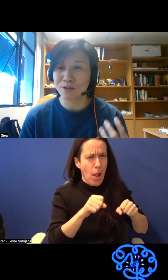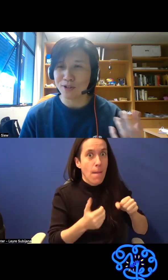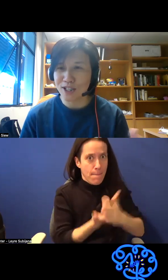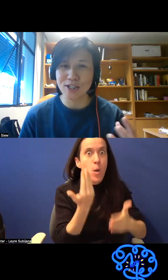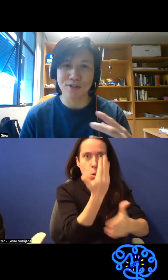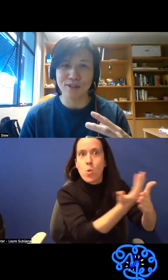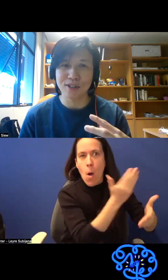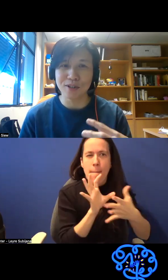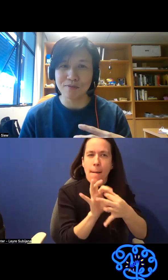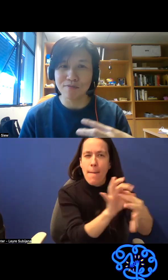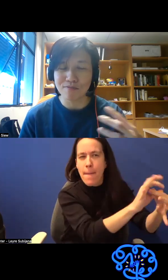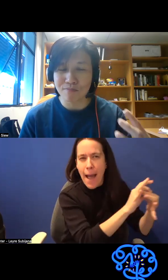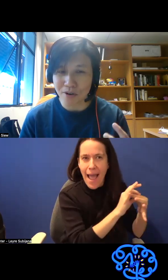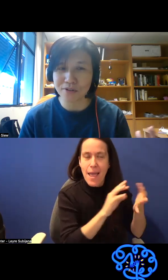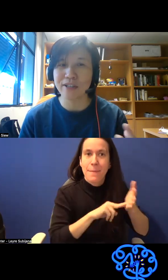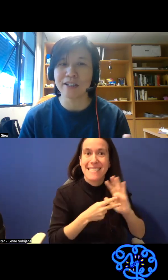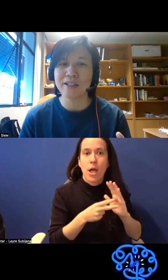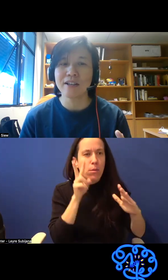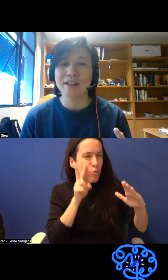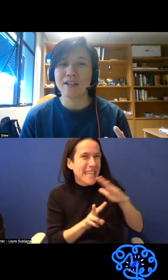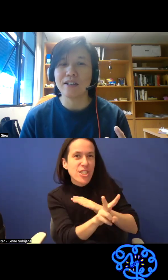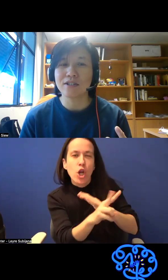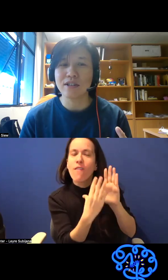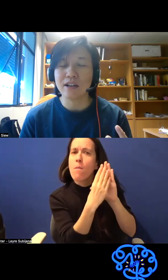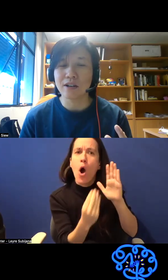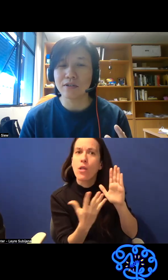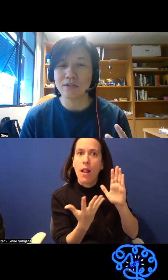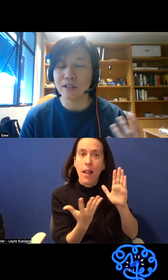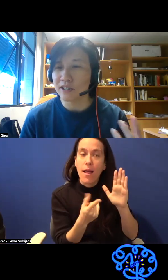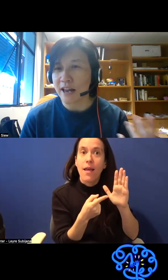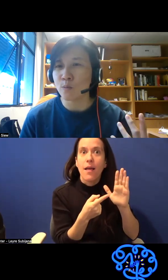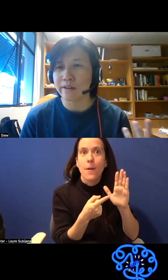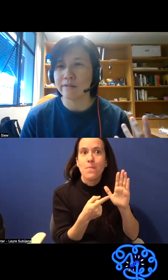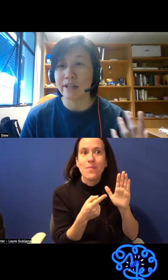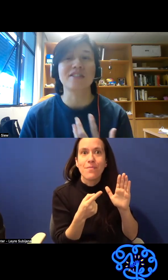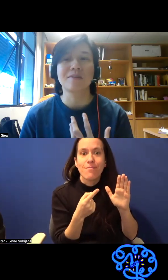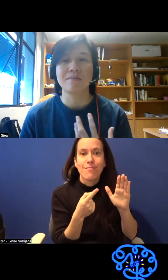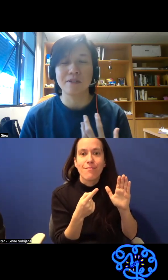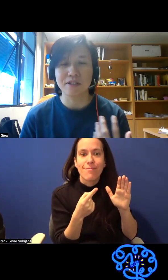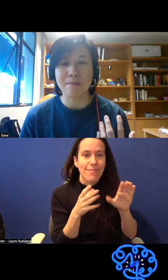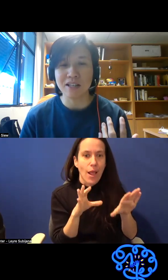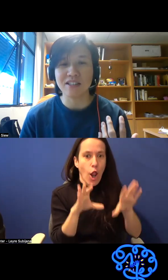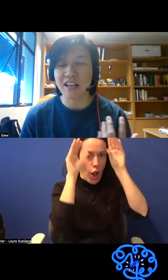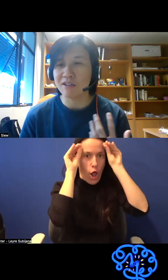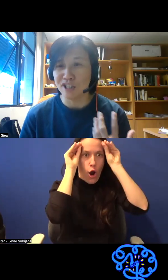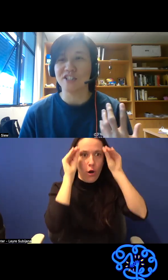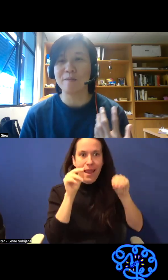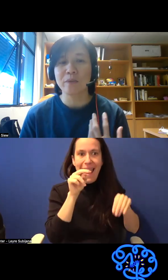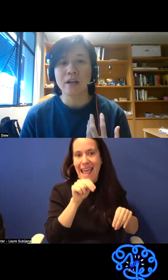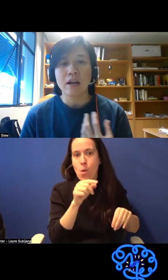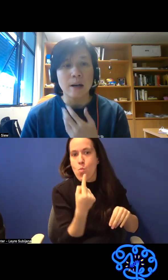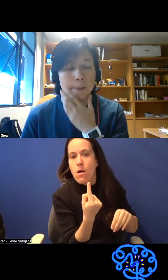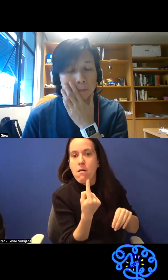so the prediction of the model here is to learn N1 next, because that makes A